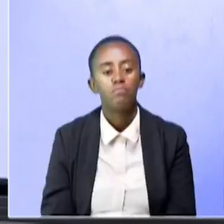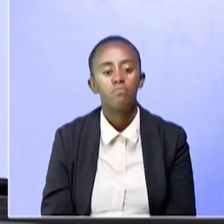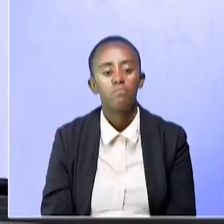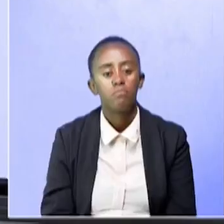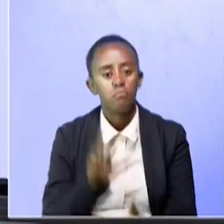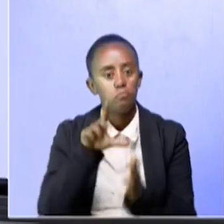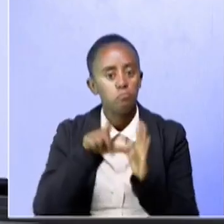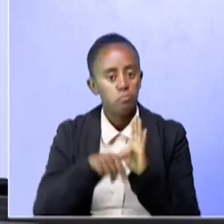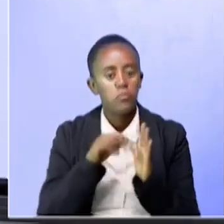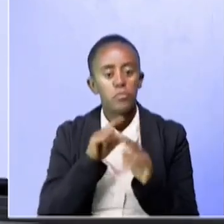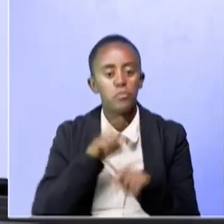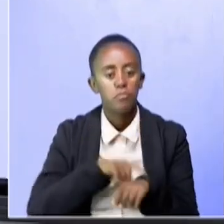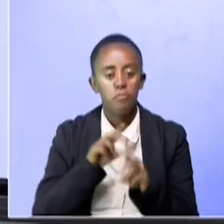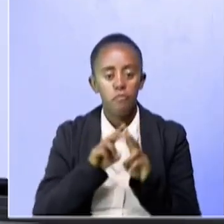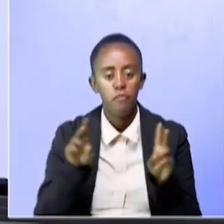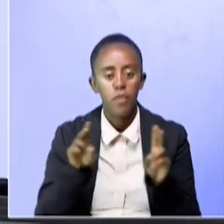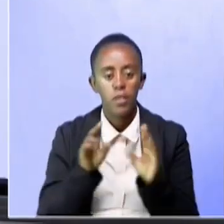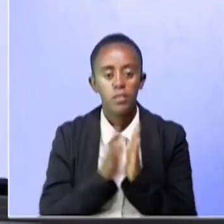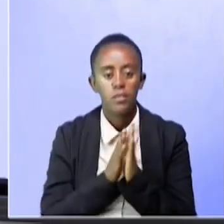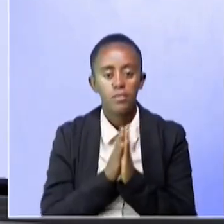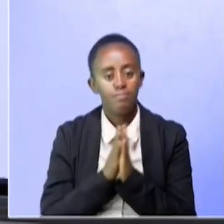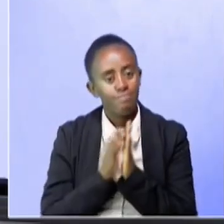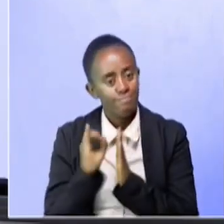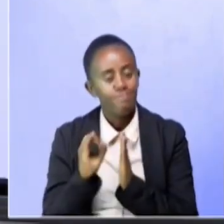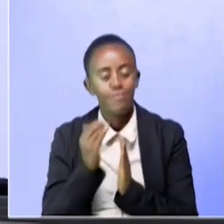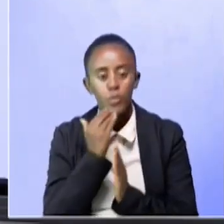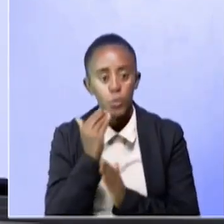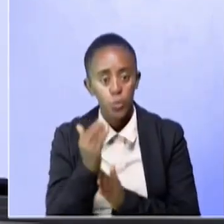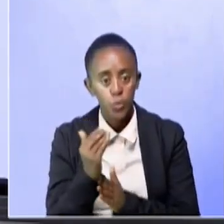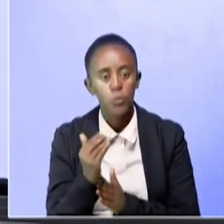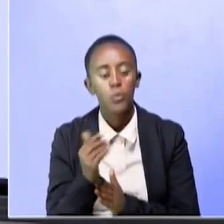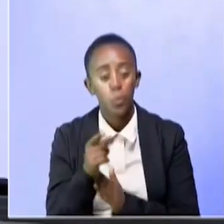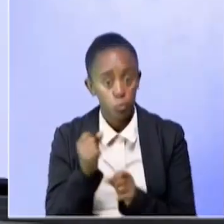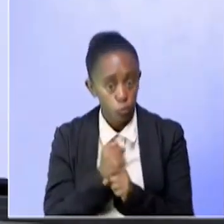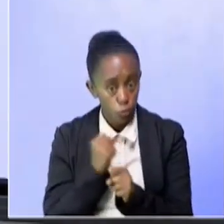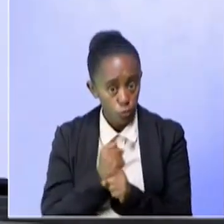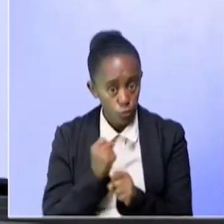Very interesting. Good. Are you on the way to do?